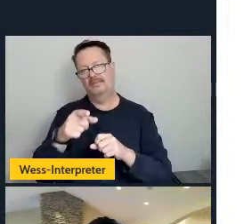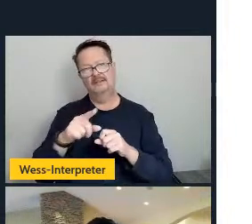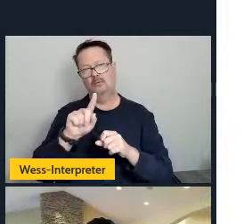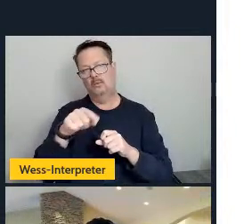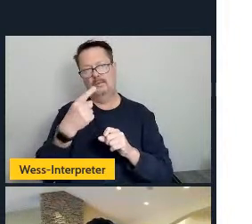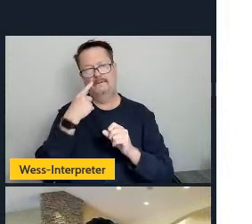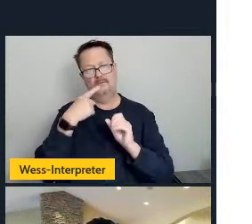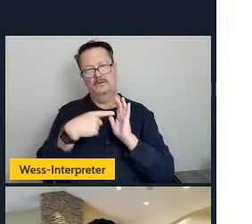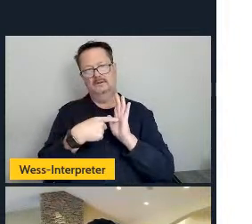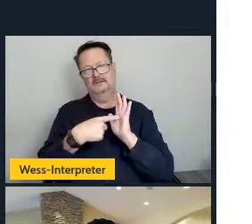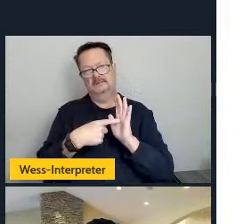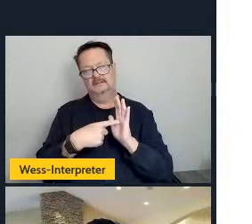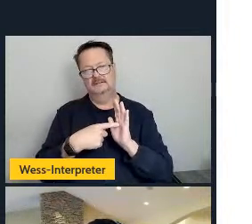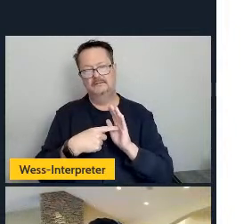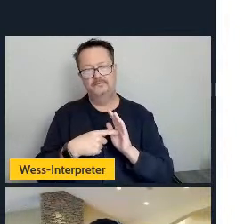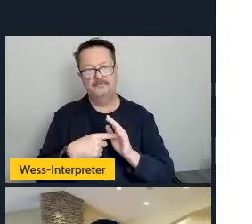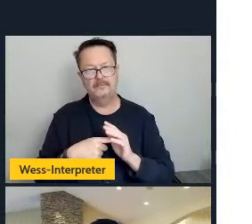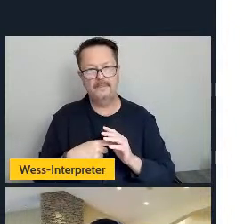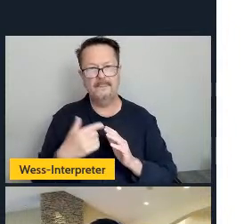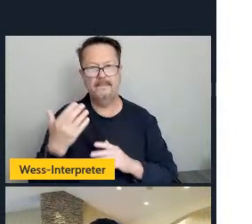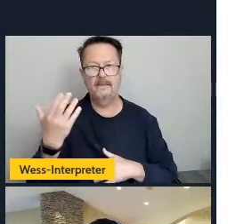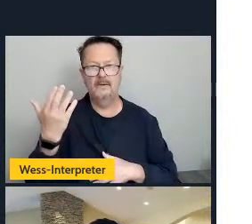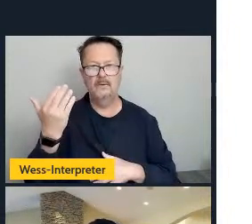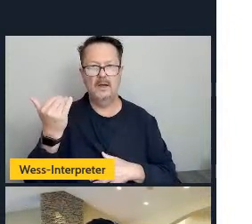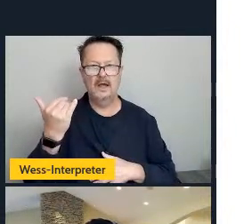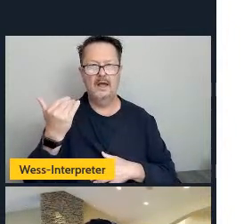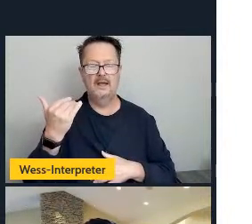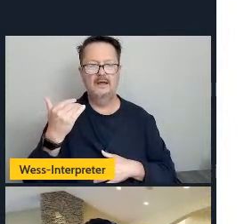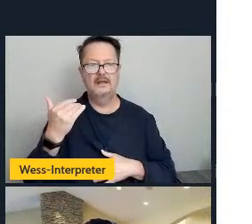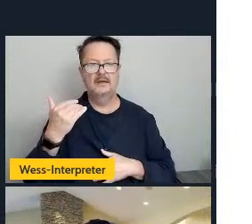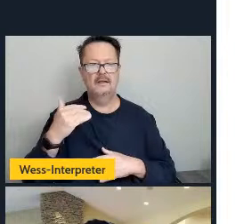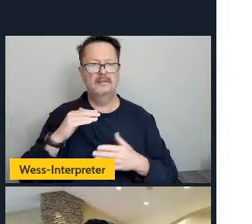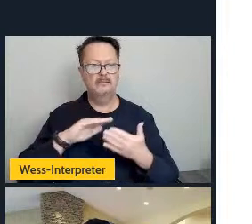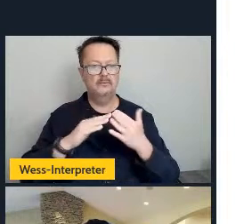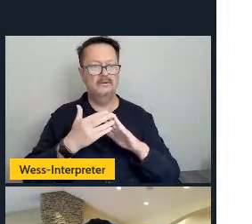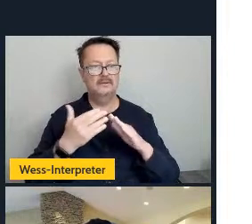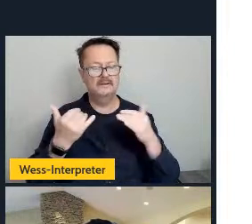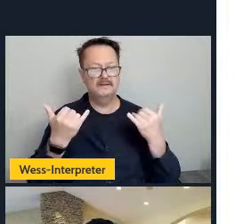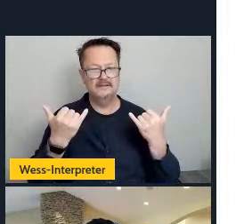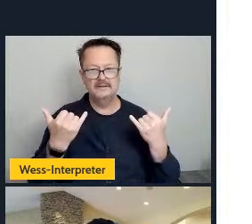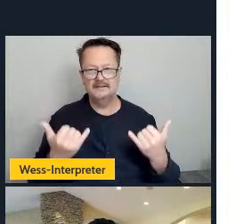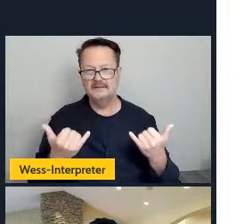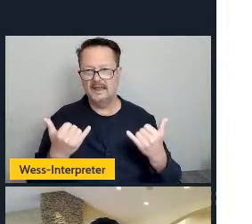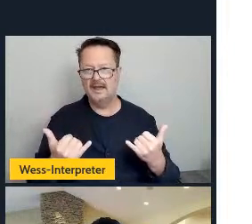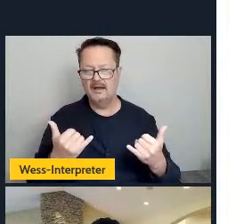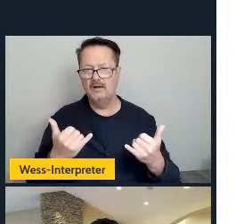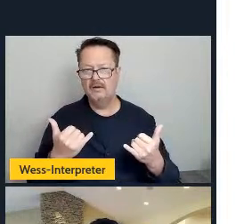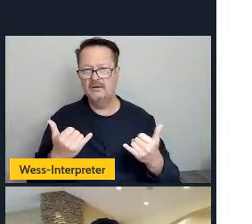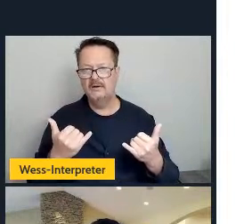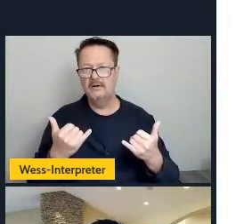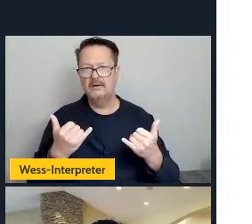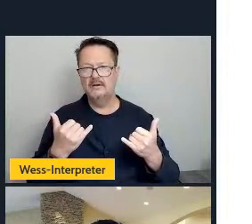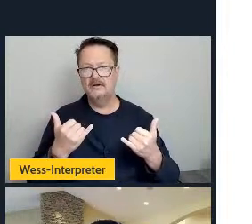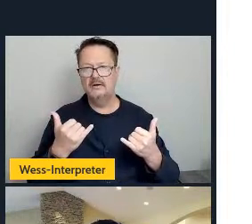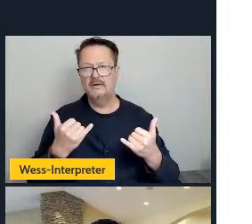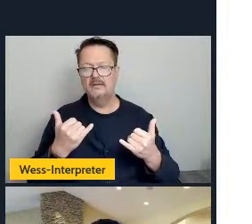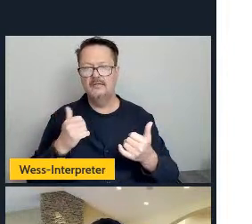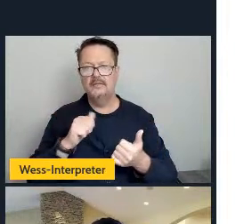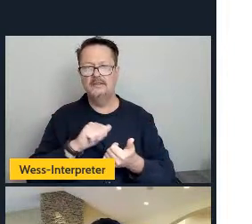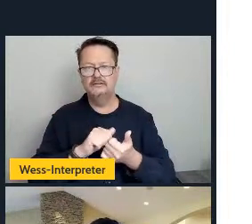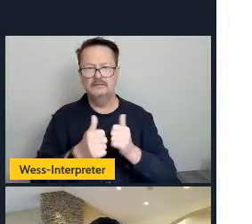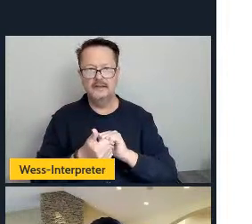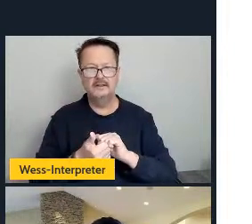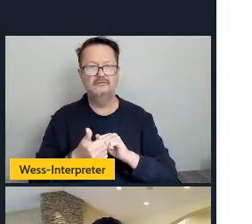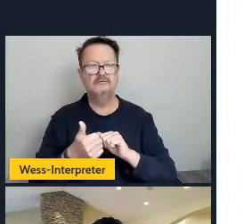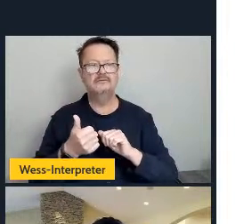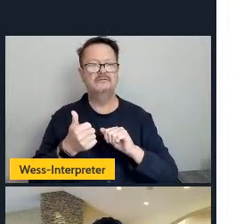So why the reliability becomes low? Because now the blast radius of changes increases significantly.